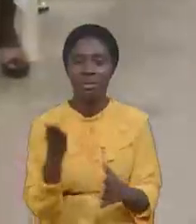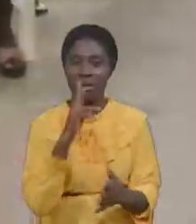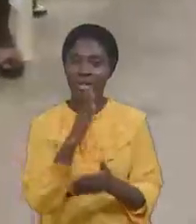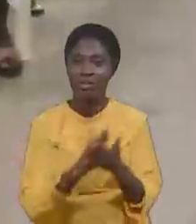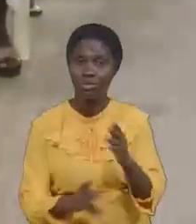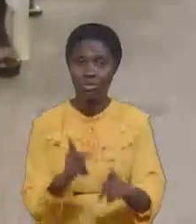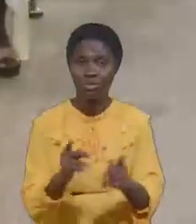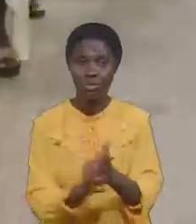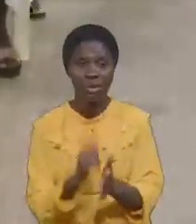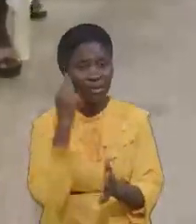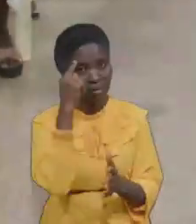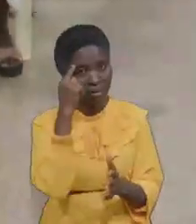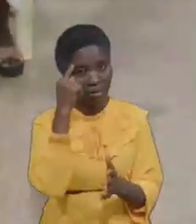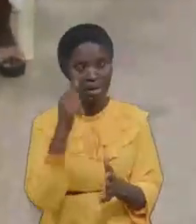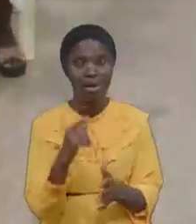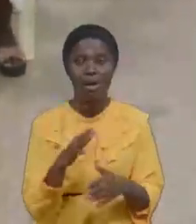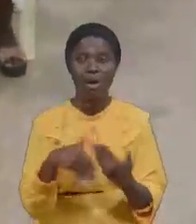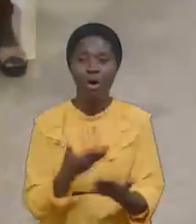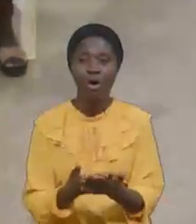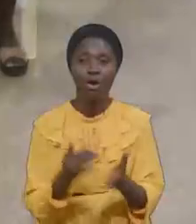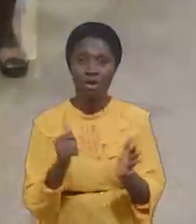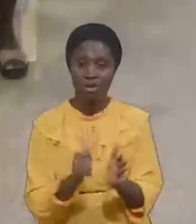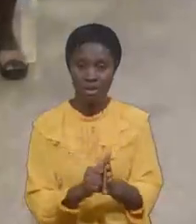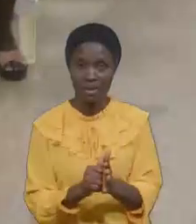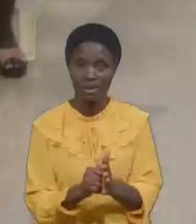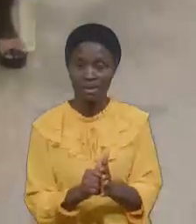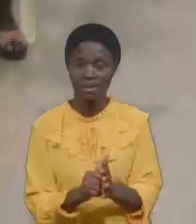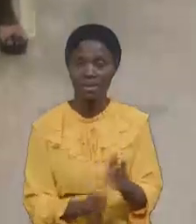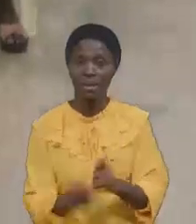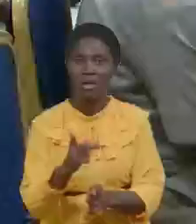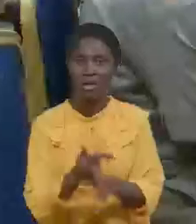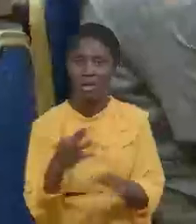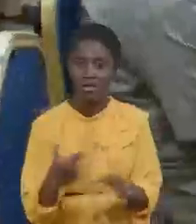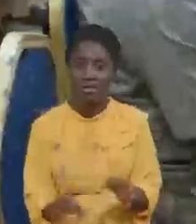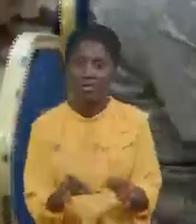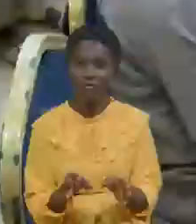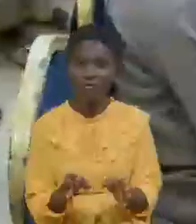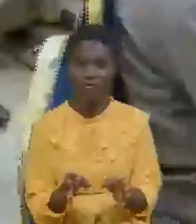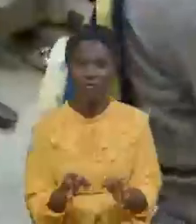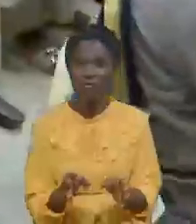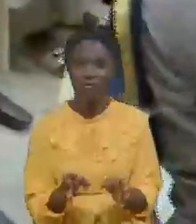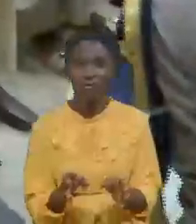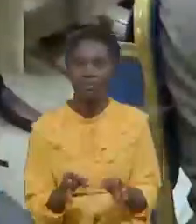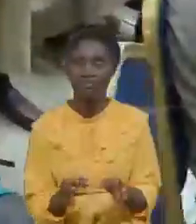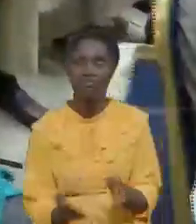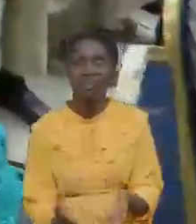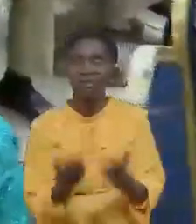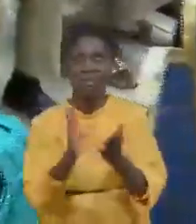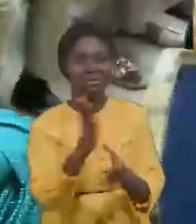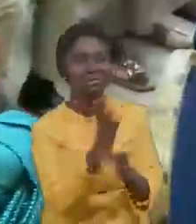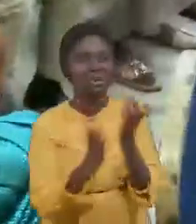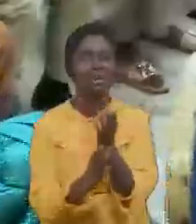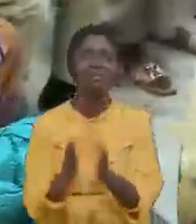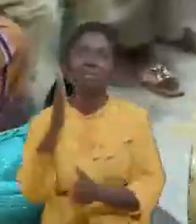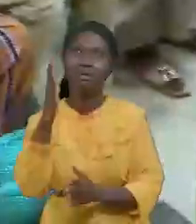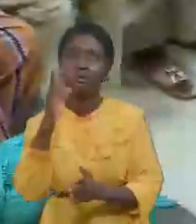that think all that kind of, raise up your hand,